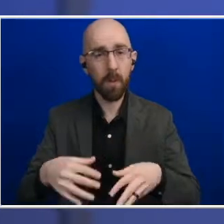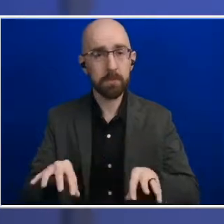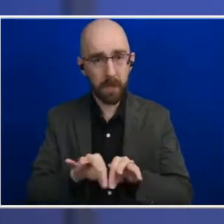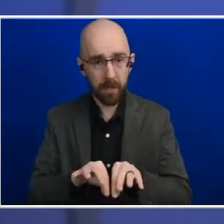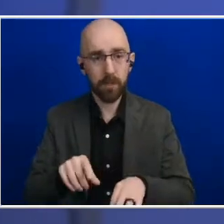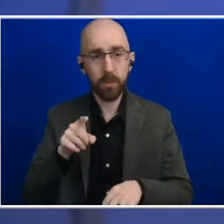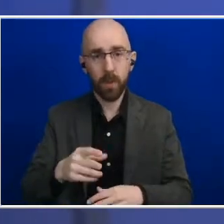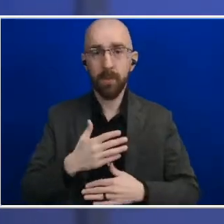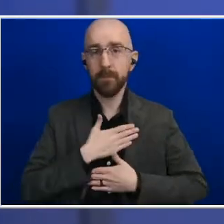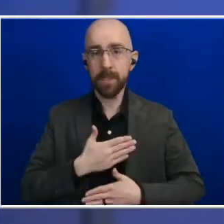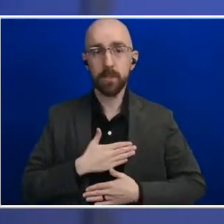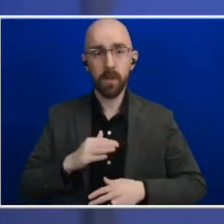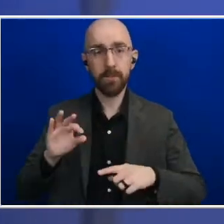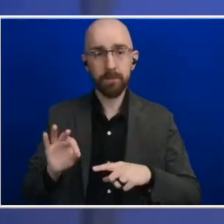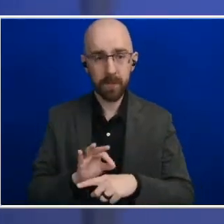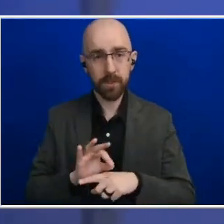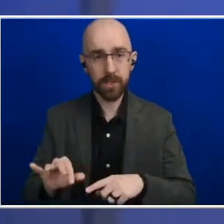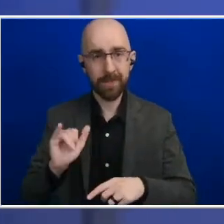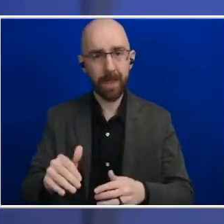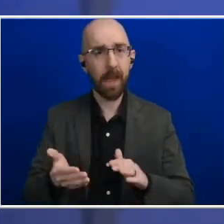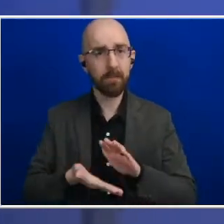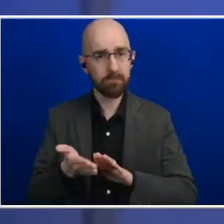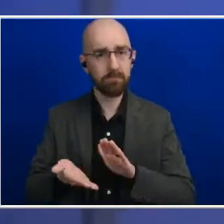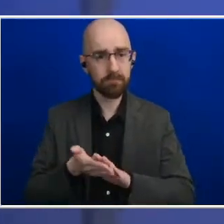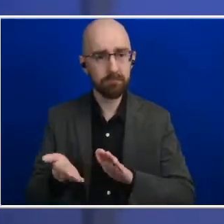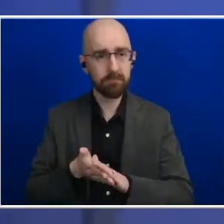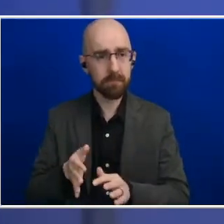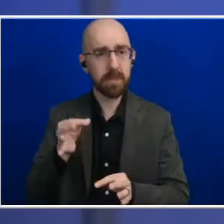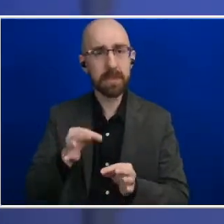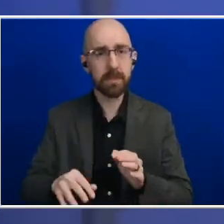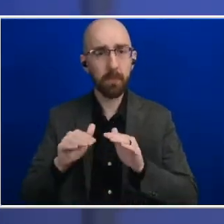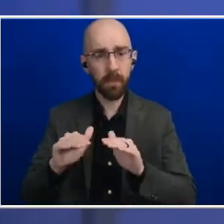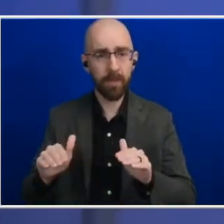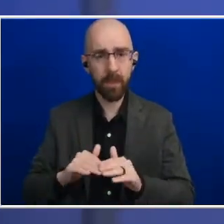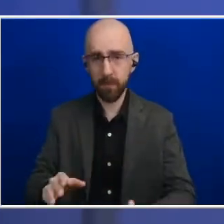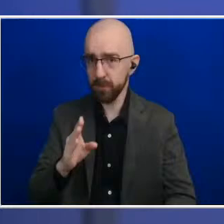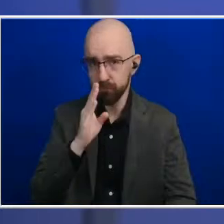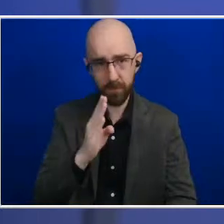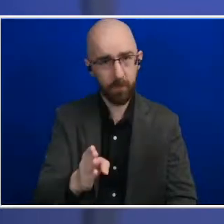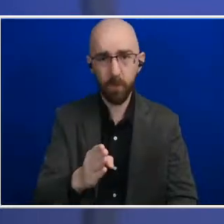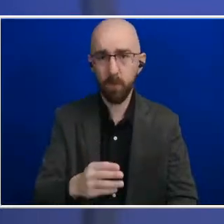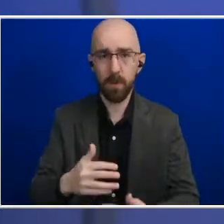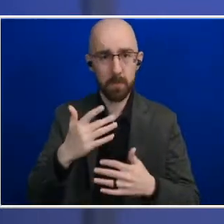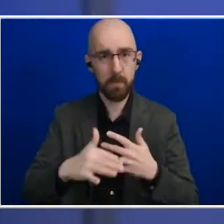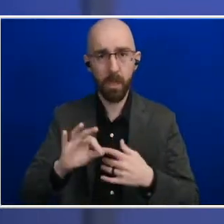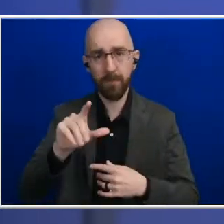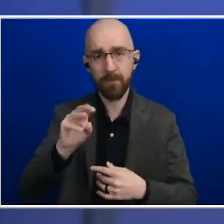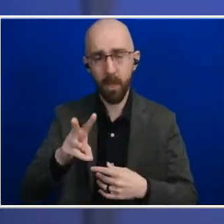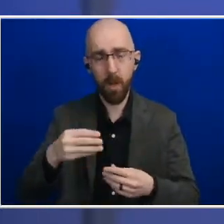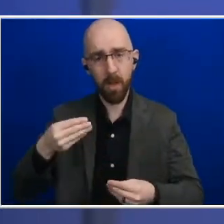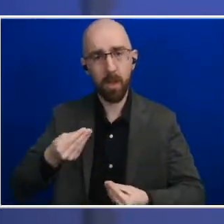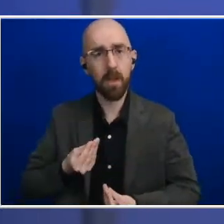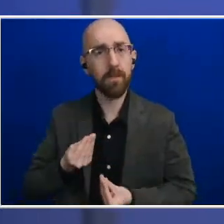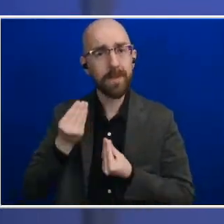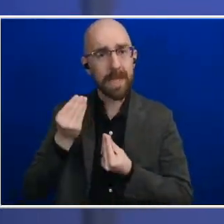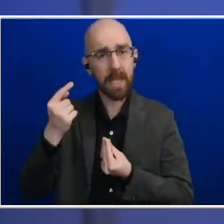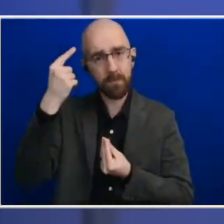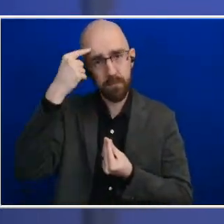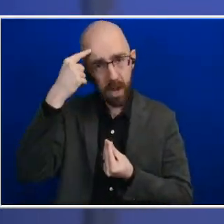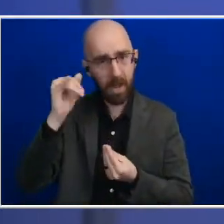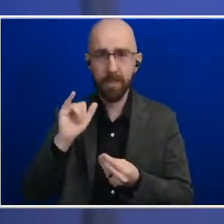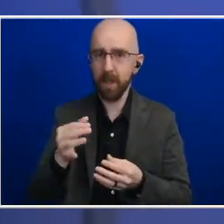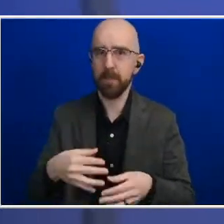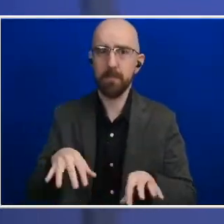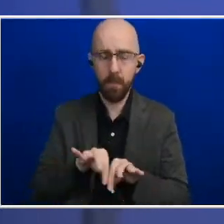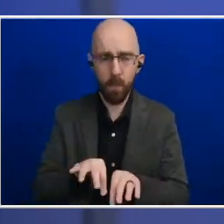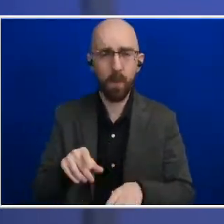function, because that maintains at a simple level, straightforward level, the blood flow to your brain. And that's really, really important. As we get older, many people, if they